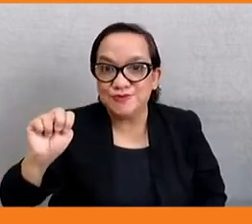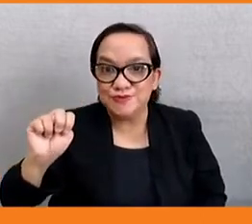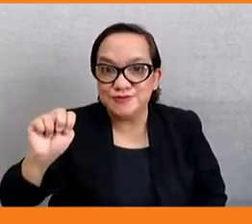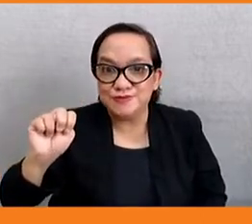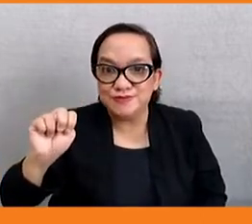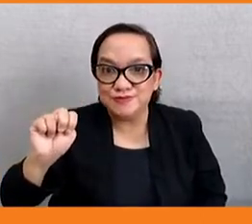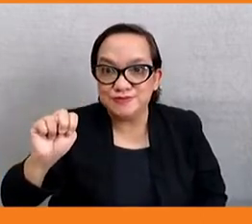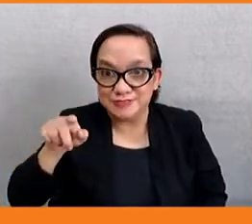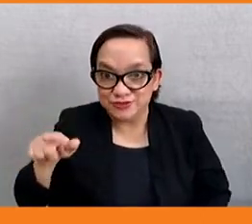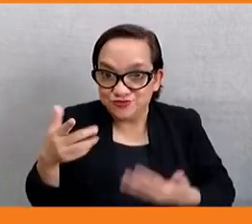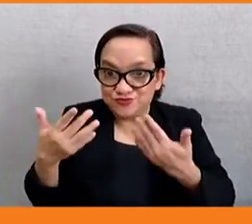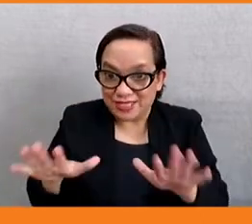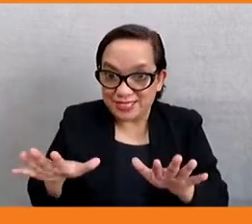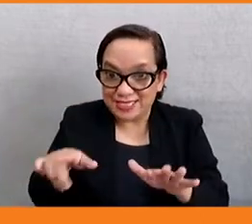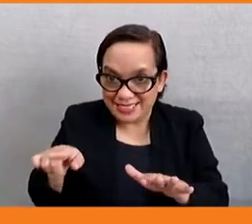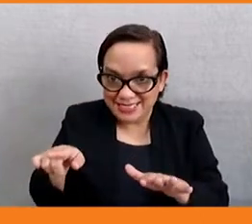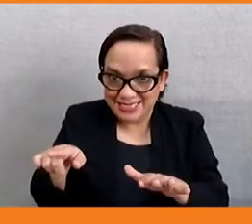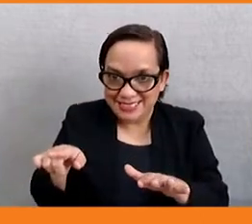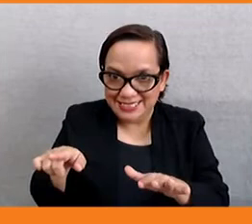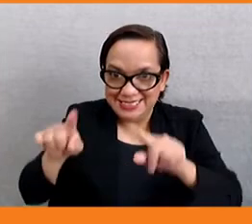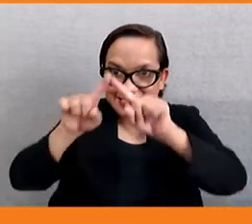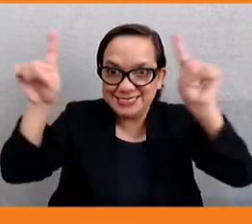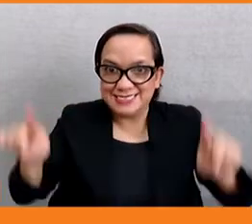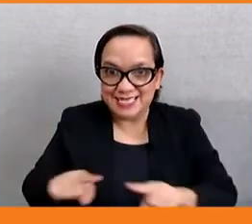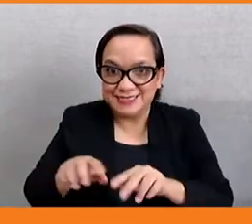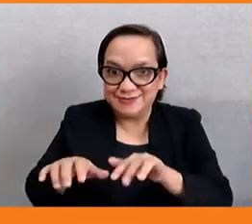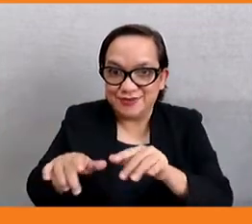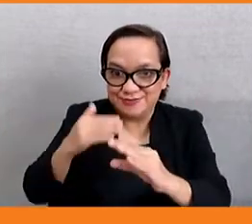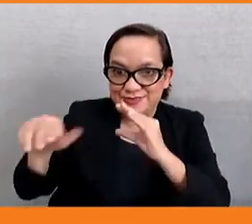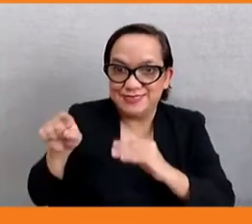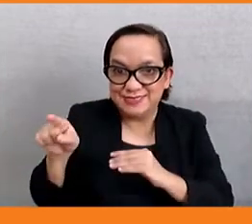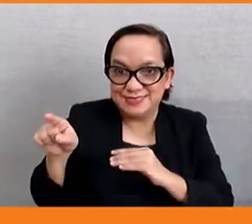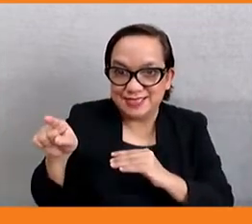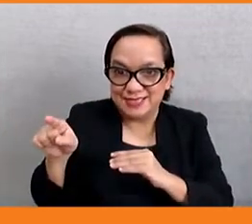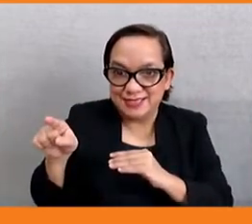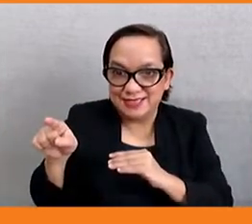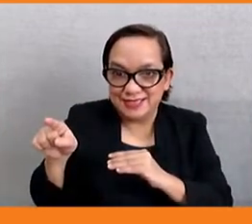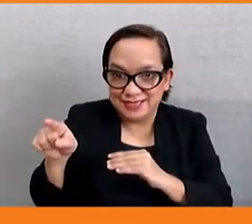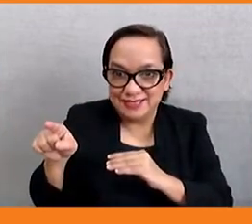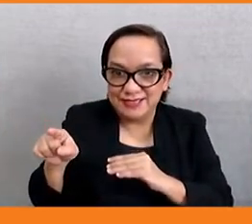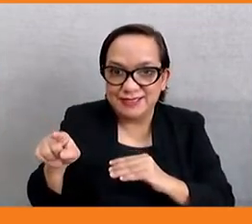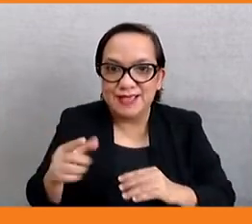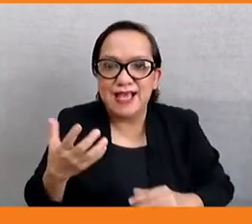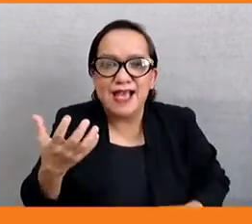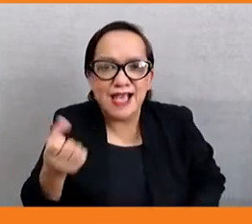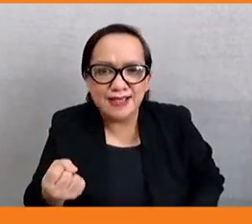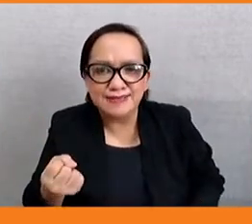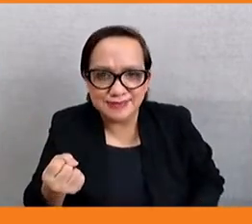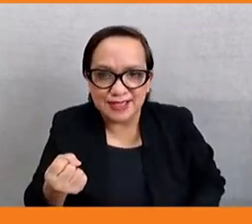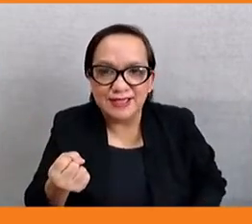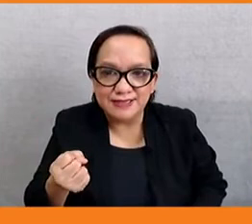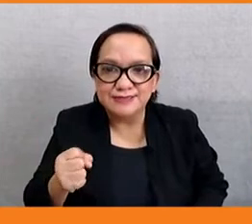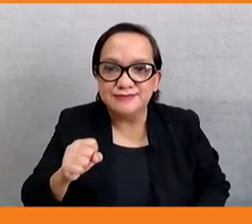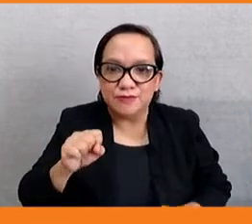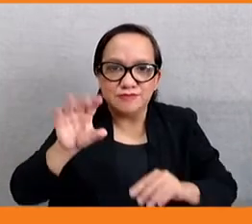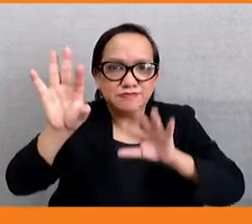questions. Do note that you can choose to be anonymous if you do not want to identify yourself to us.